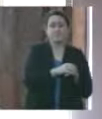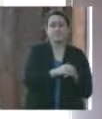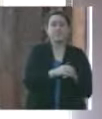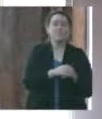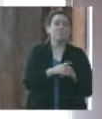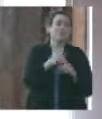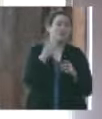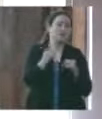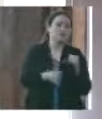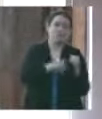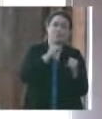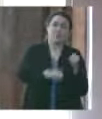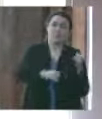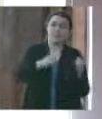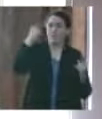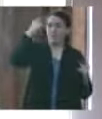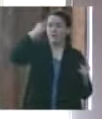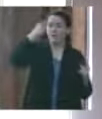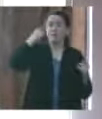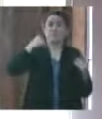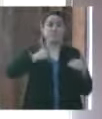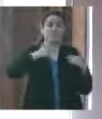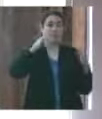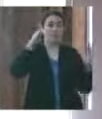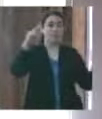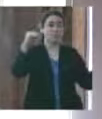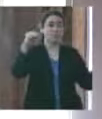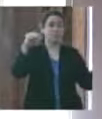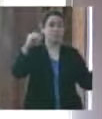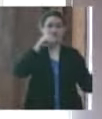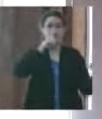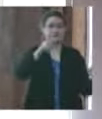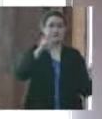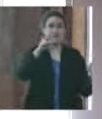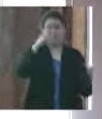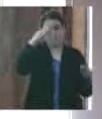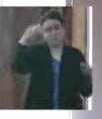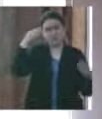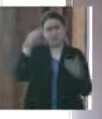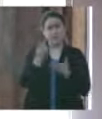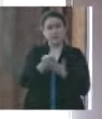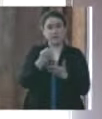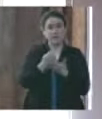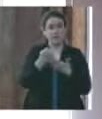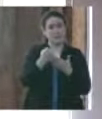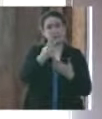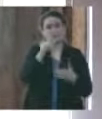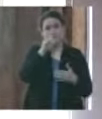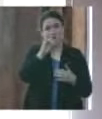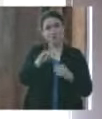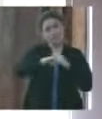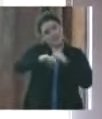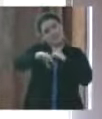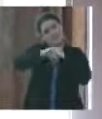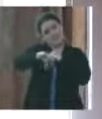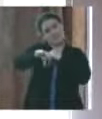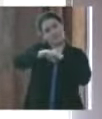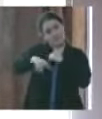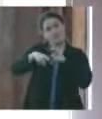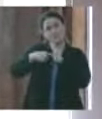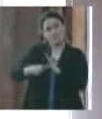is a hope, and I believe that if we focus on the economics and on broadcasting and demonstrating the value